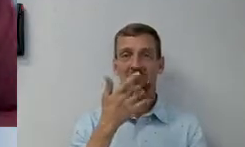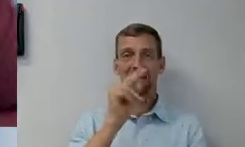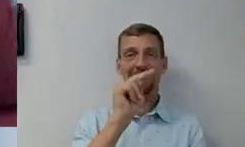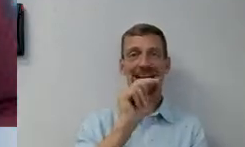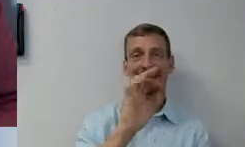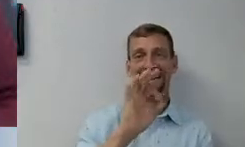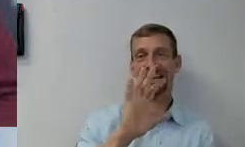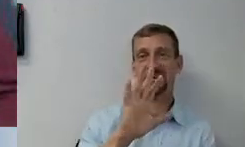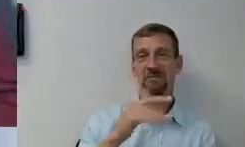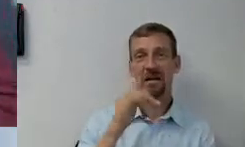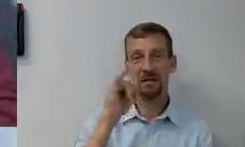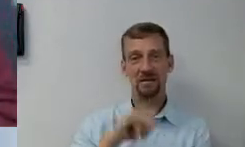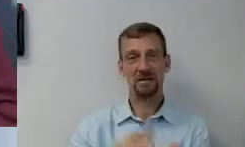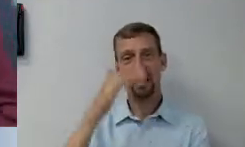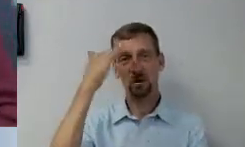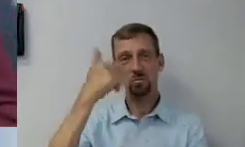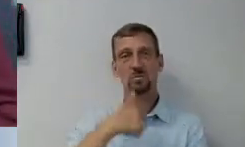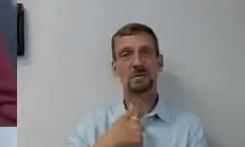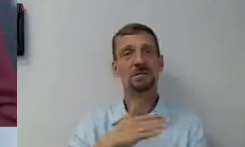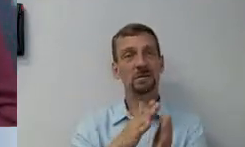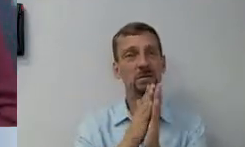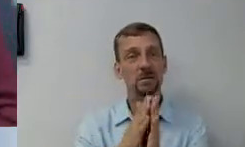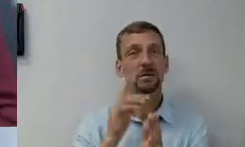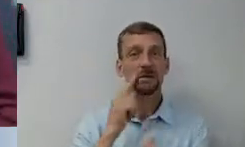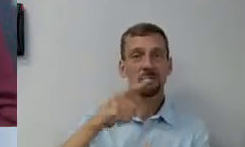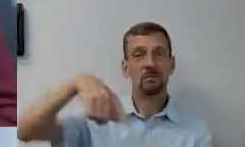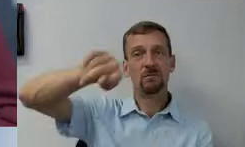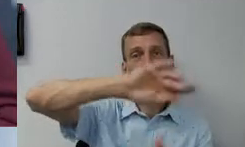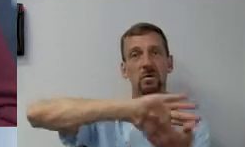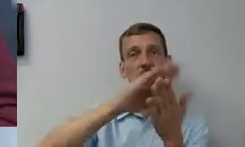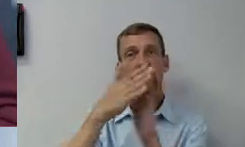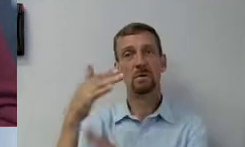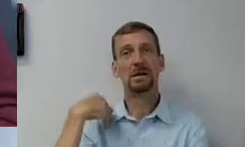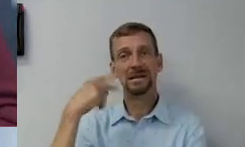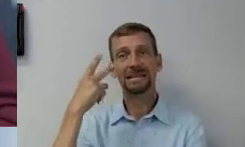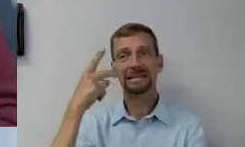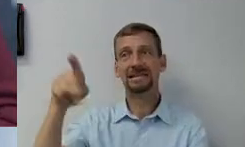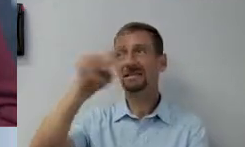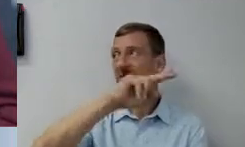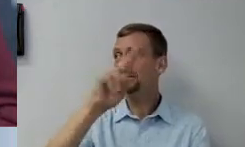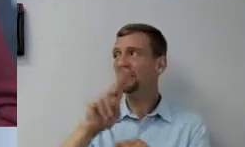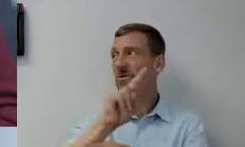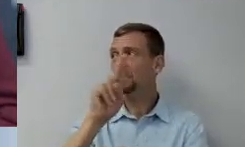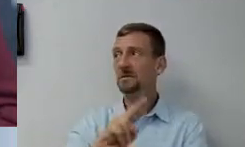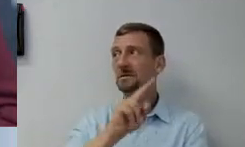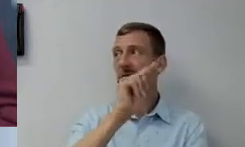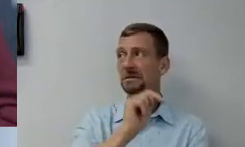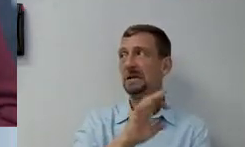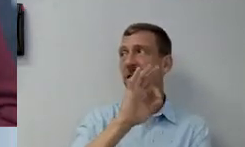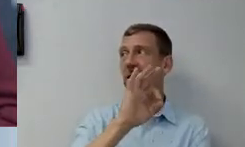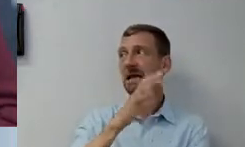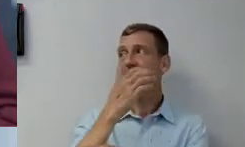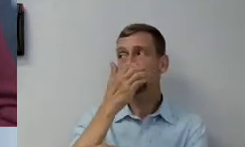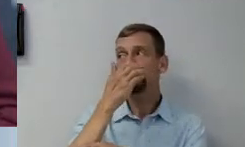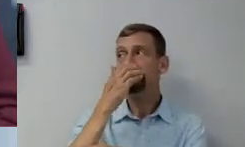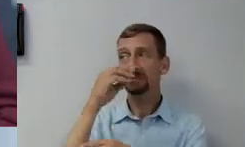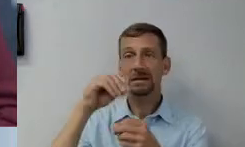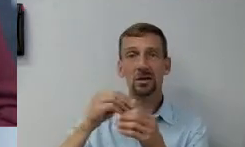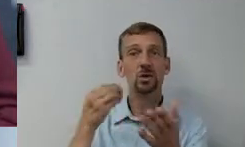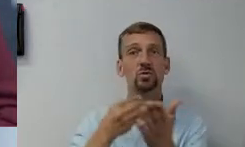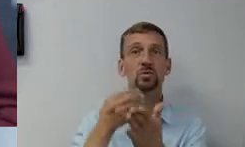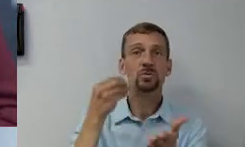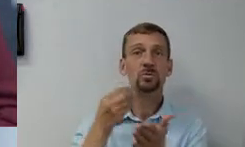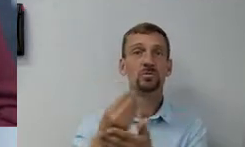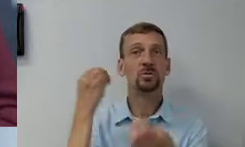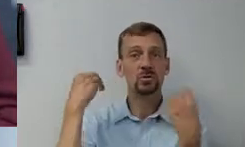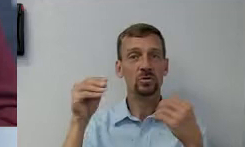plea to the community and the public, Right. too. I see so many people out there wearing N95 masks in the grocery stores. And,